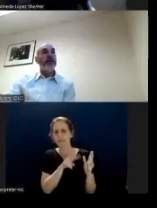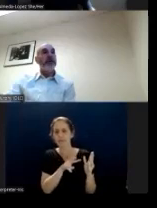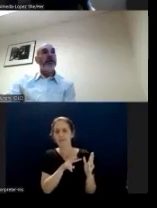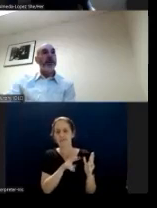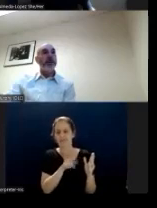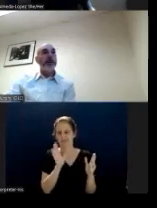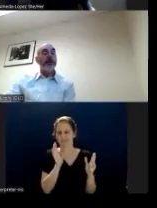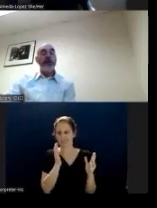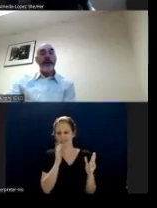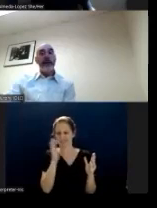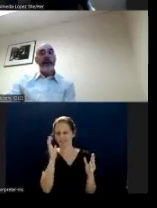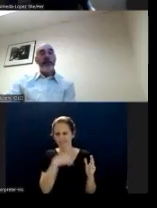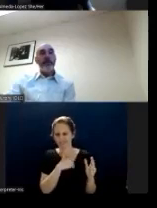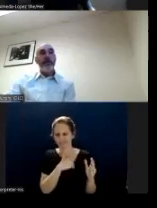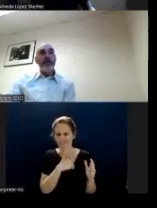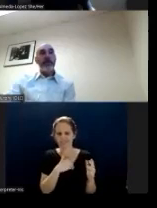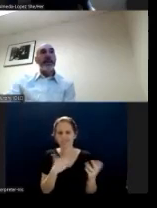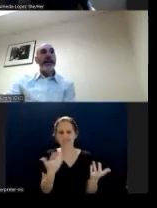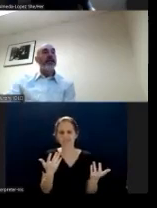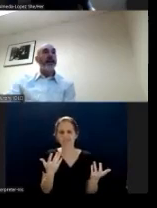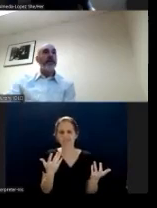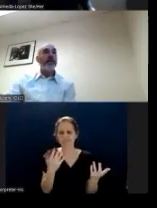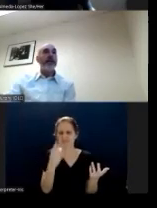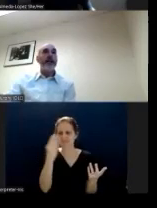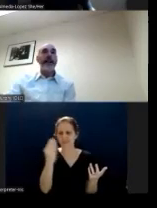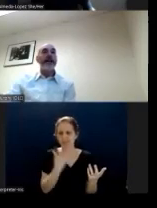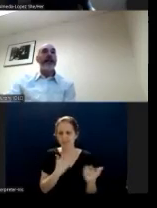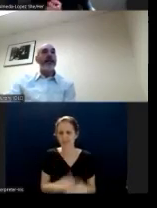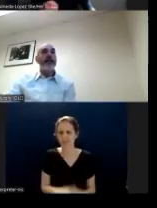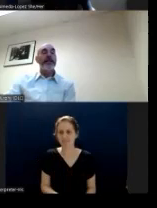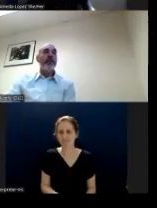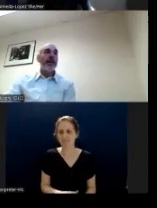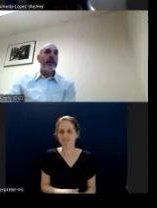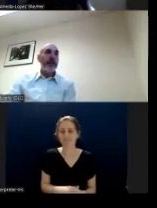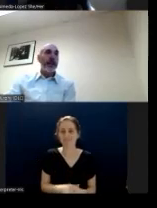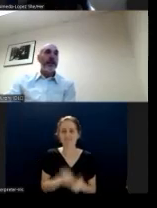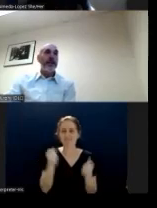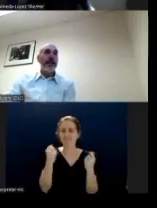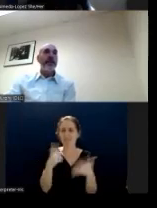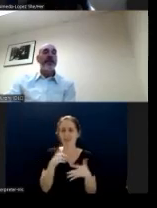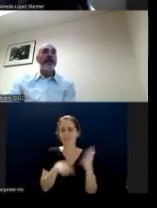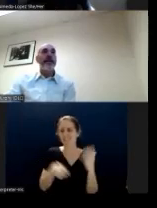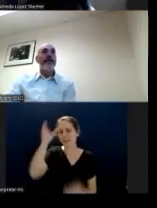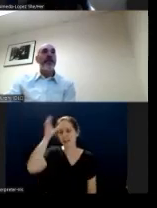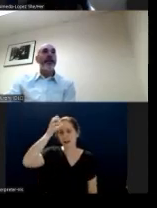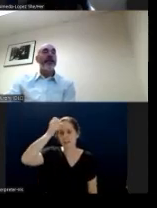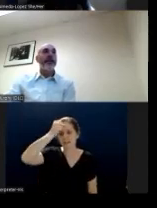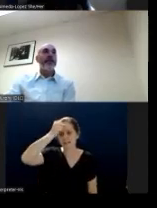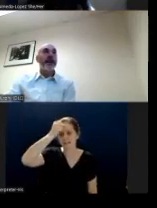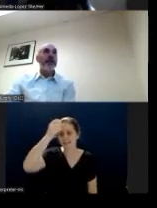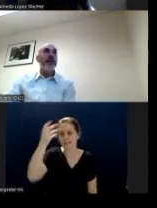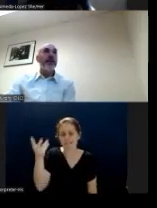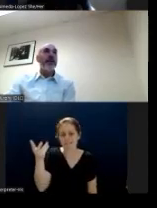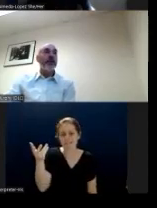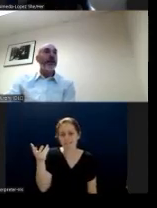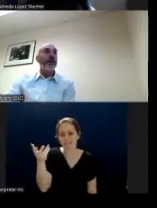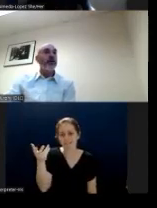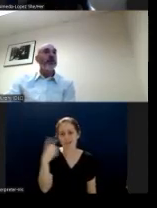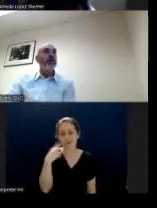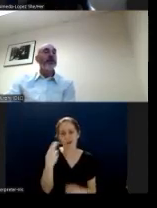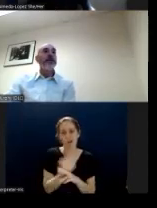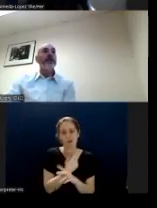seems unusual, let us know. Again, a lot of this is based on common sense, and so I use the